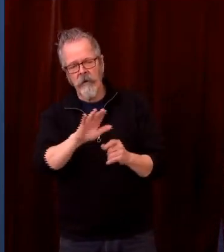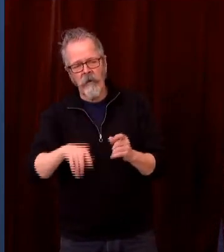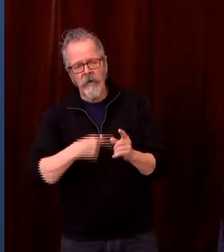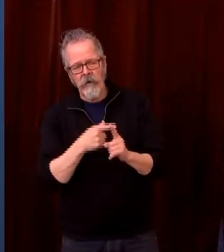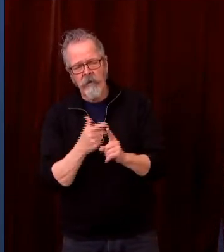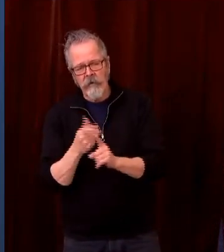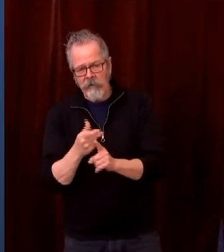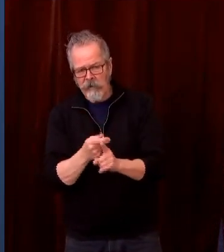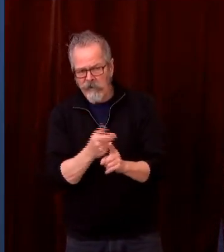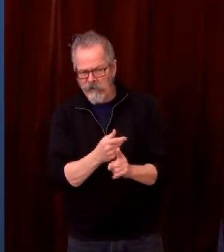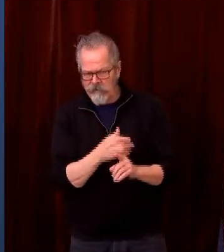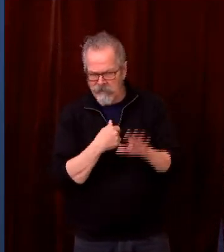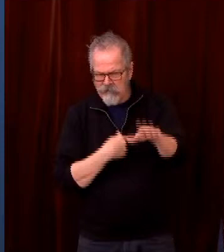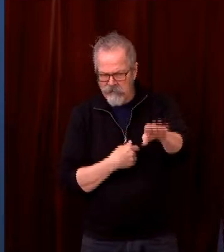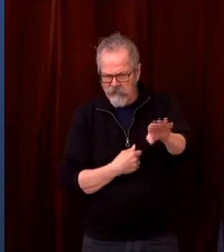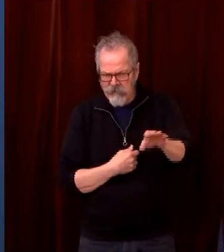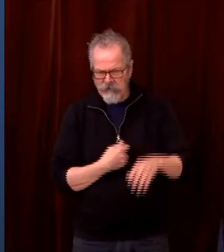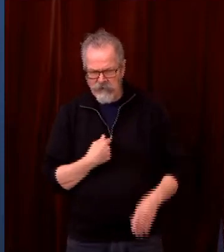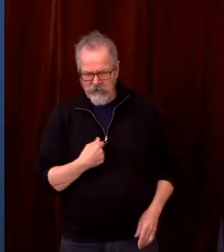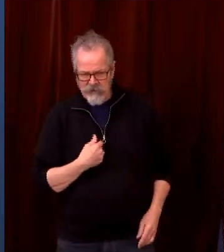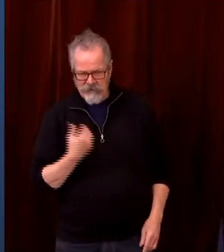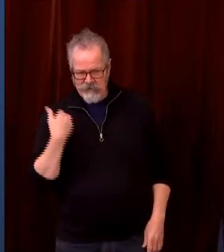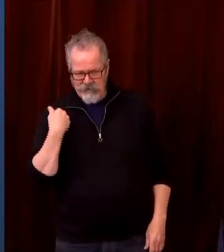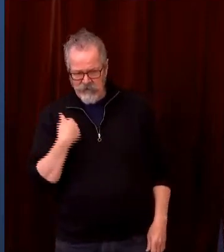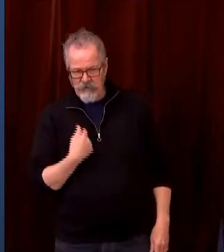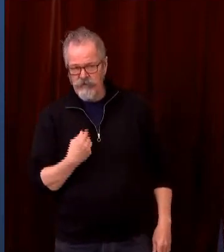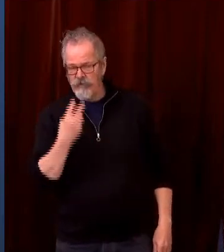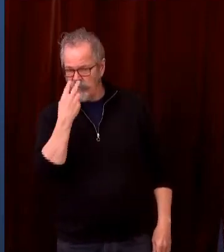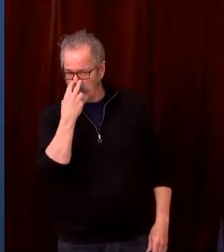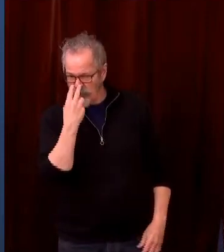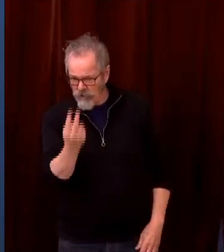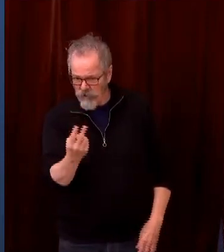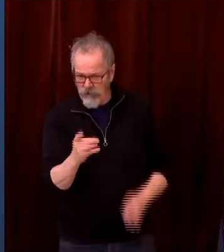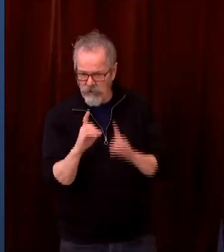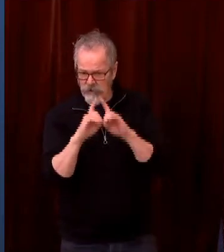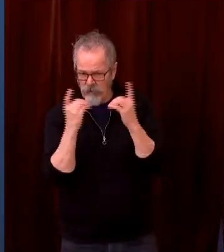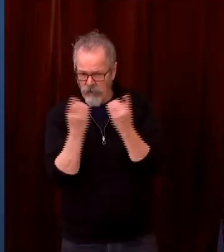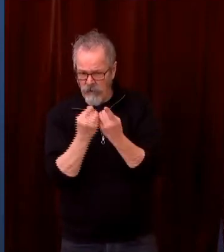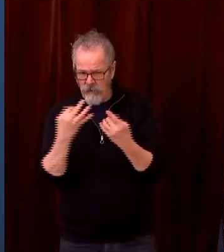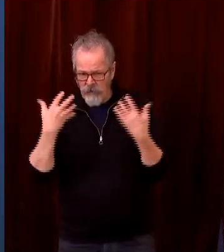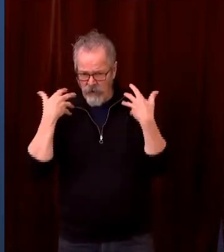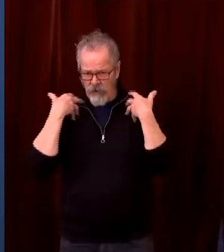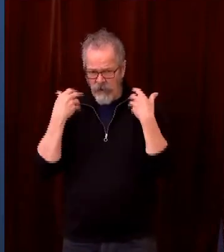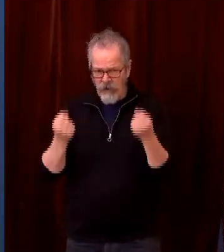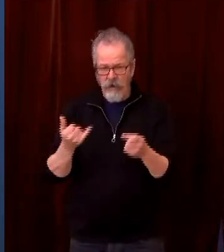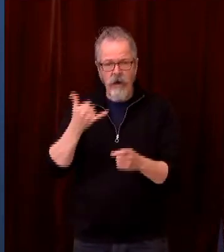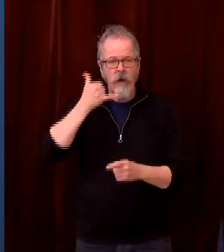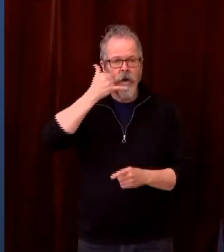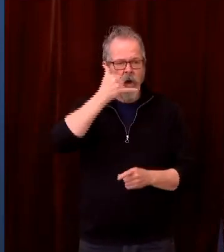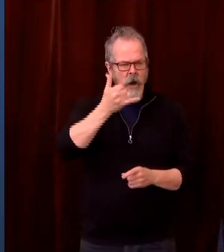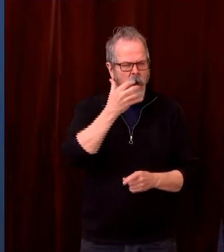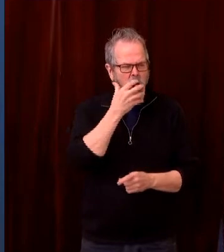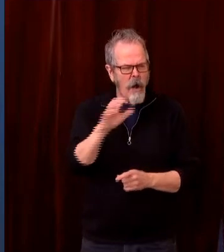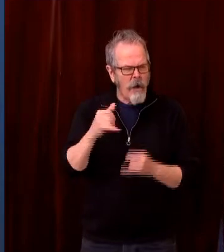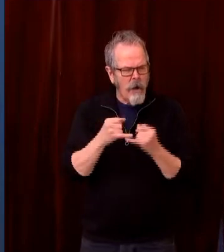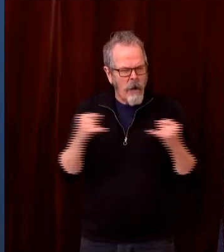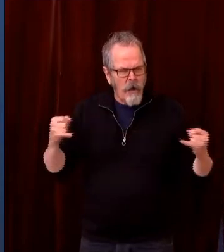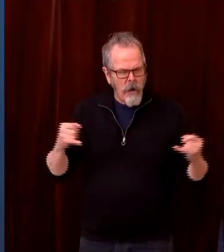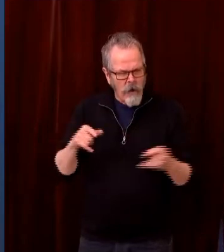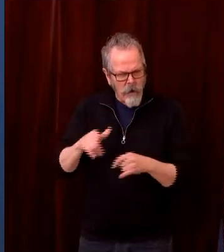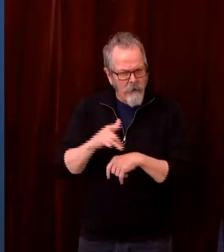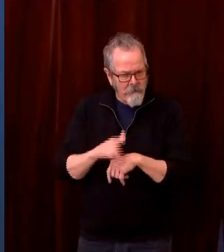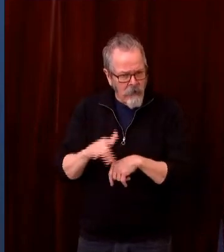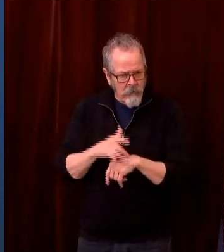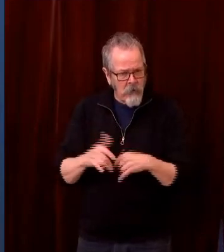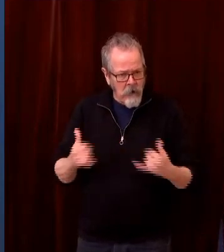Department of Health hotline is available now, and we had originally heard it wouldn't be able to accept appointments for the mass vaccination sites